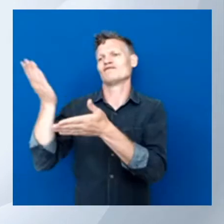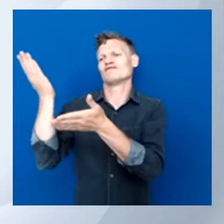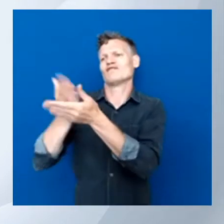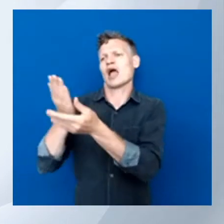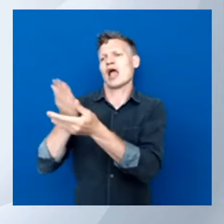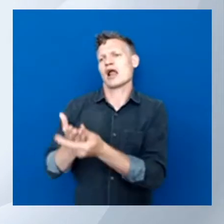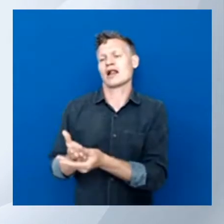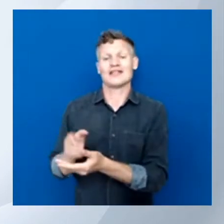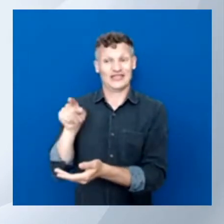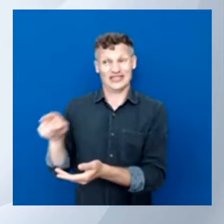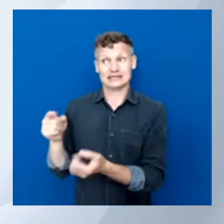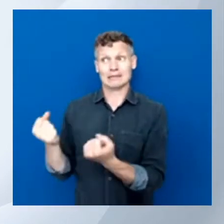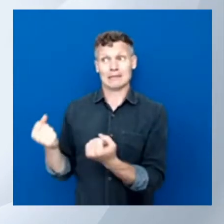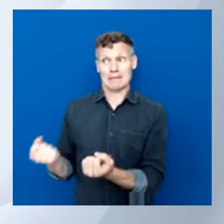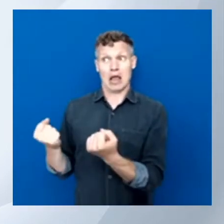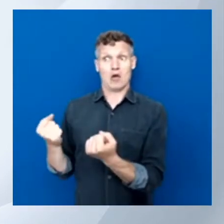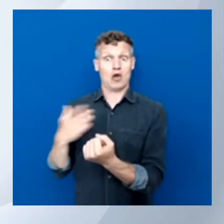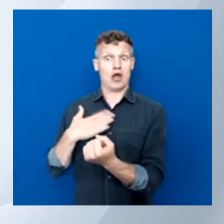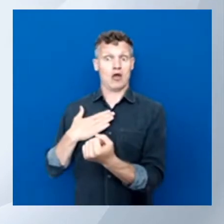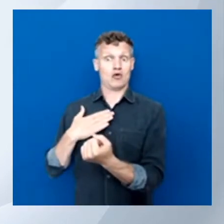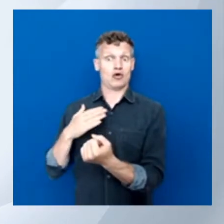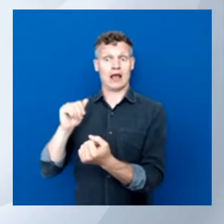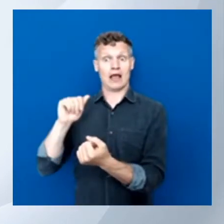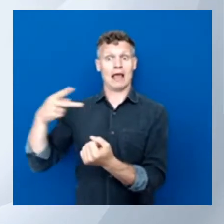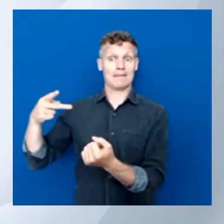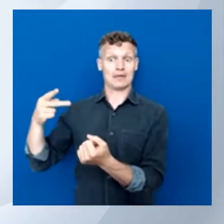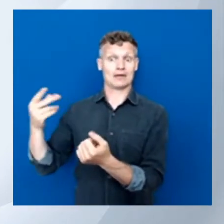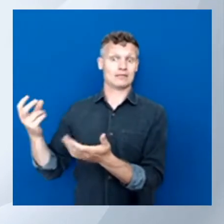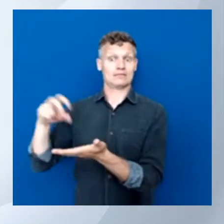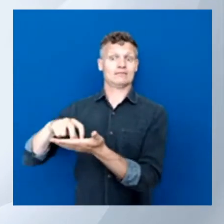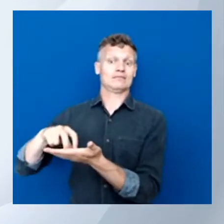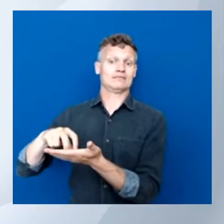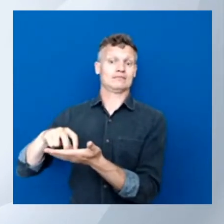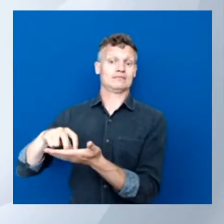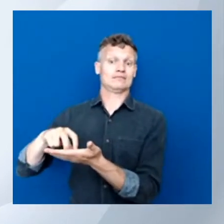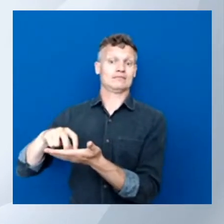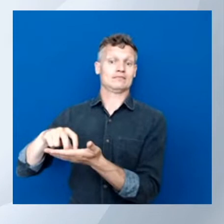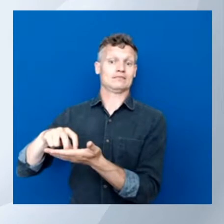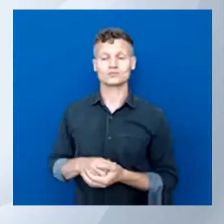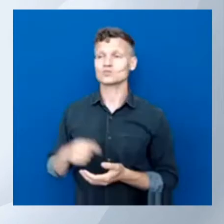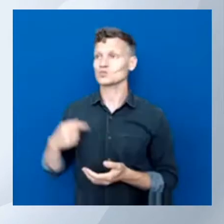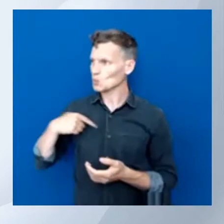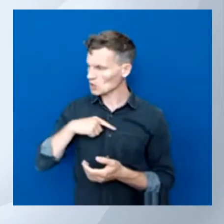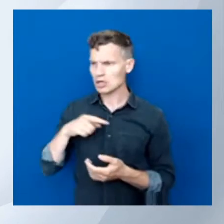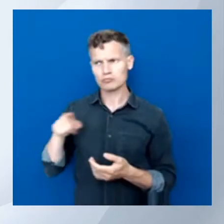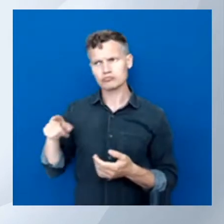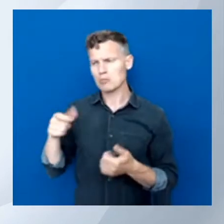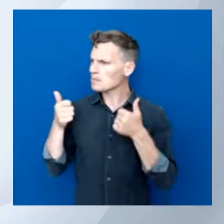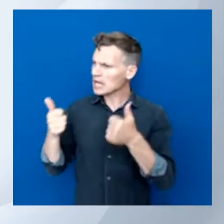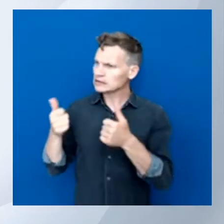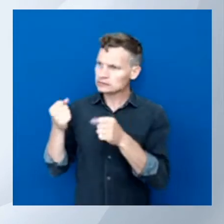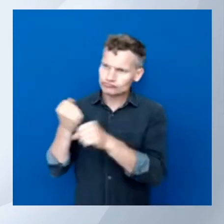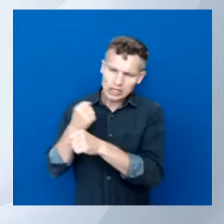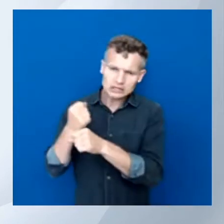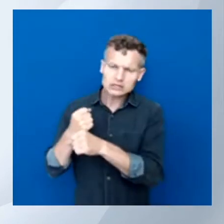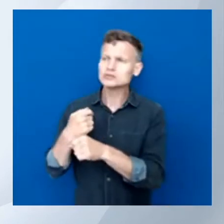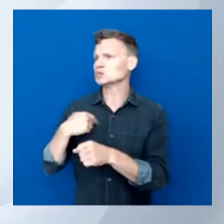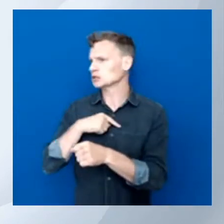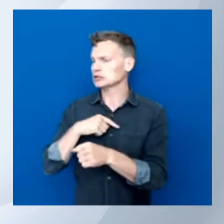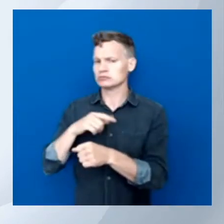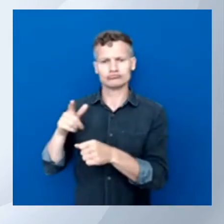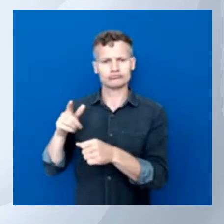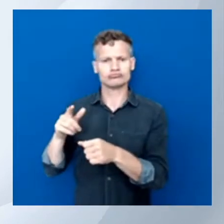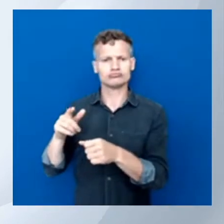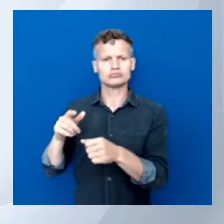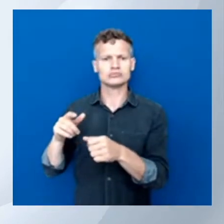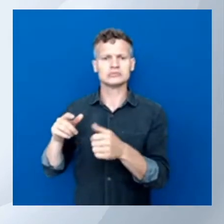Of course, we're doing our best DevOps practices and making sure that our deployments are synchronized across to the region that's not currently in